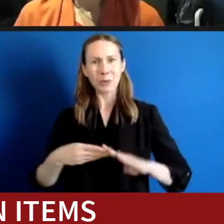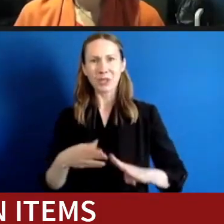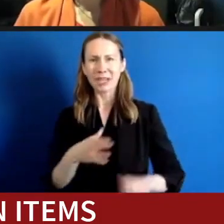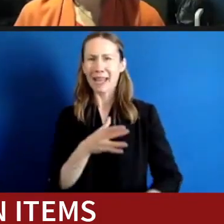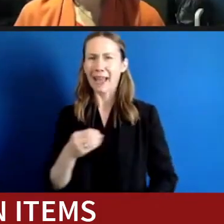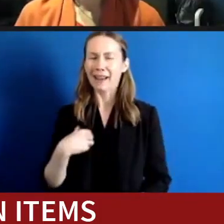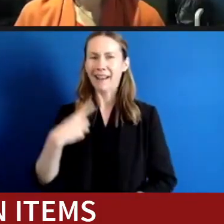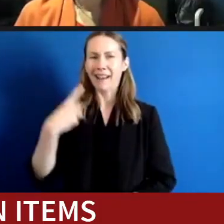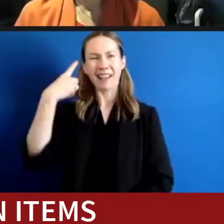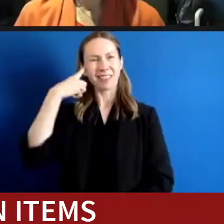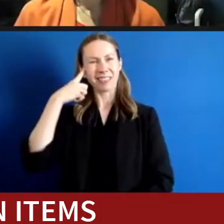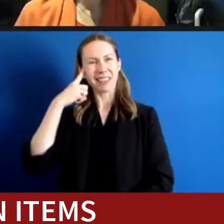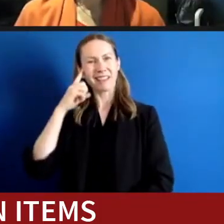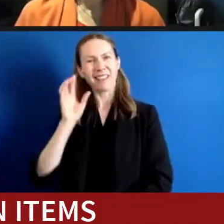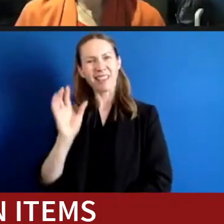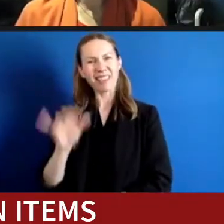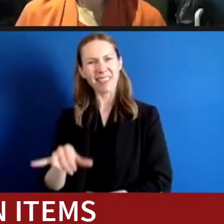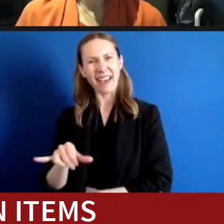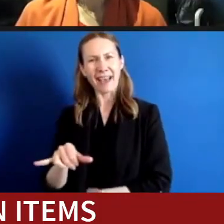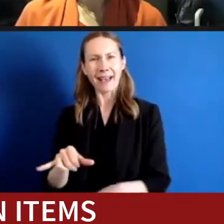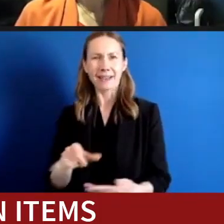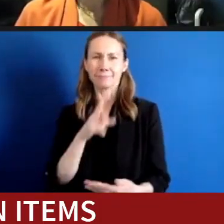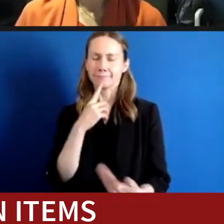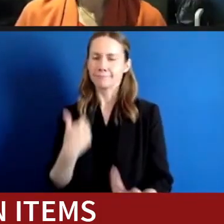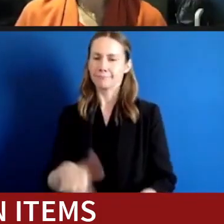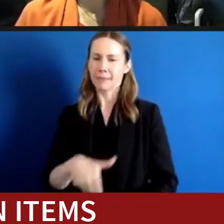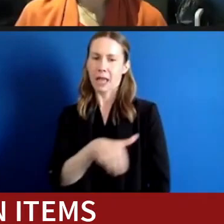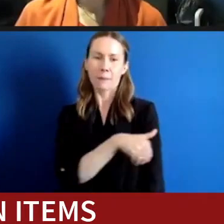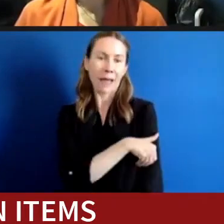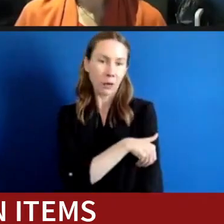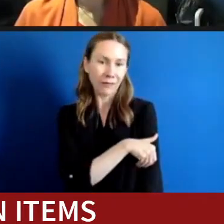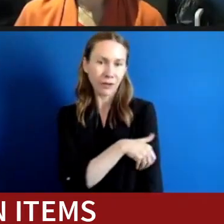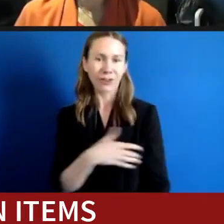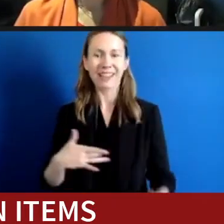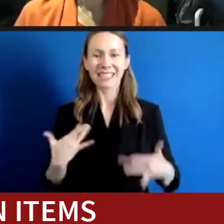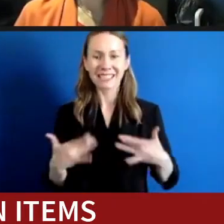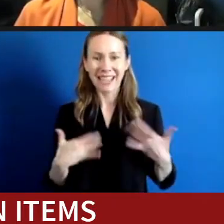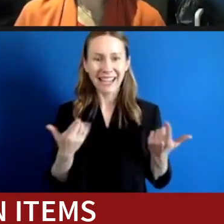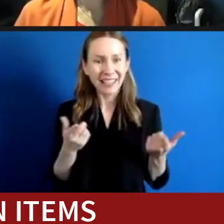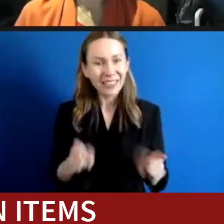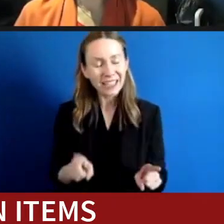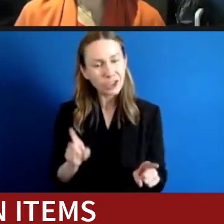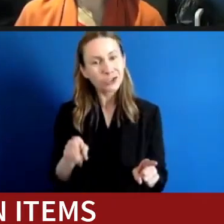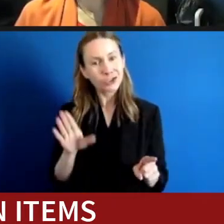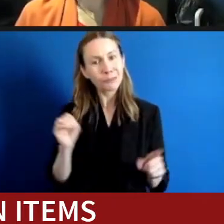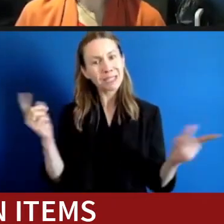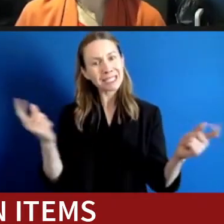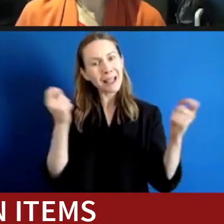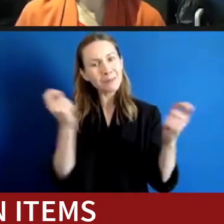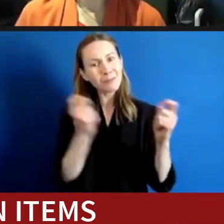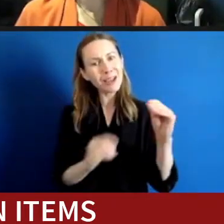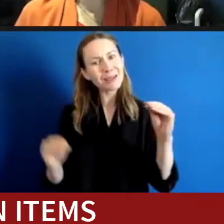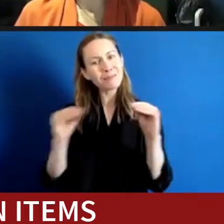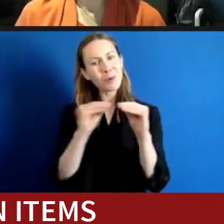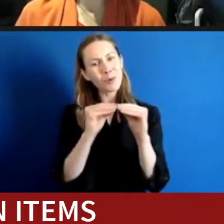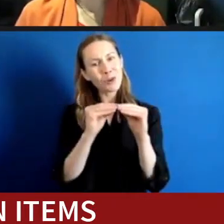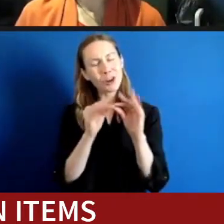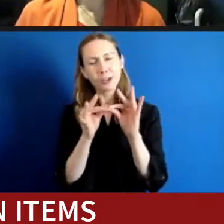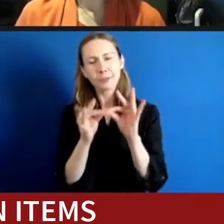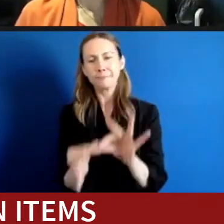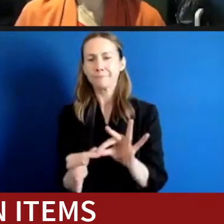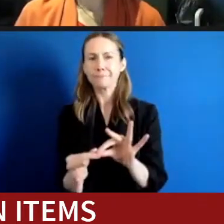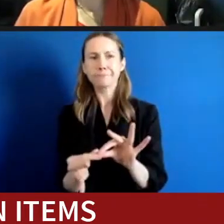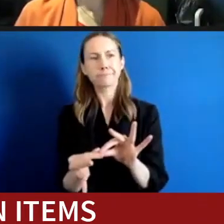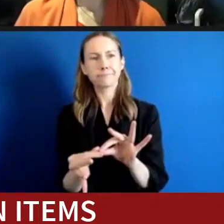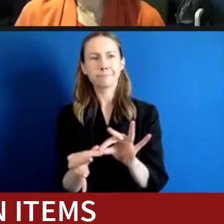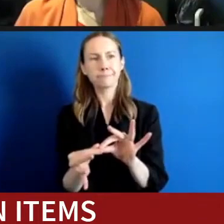that that is like a really powerful, exciting thing that I think should be celebrated more when it comes